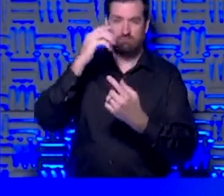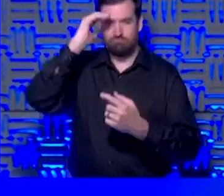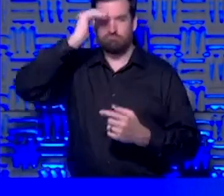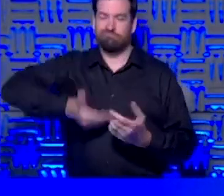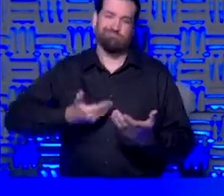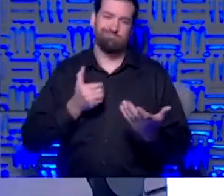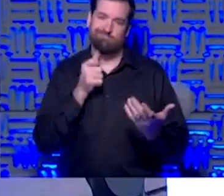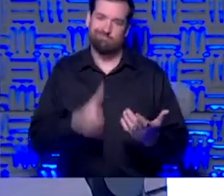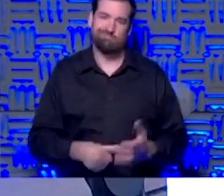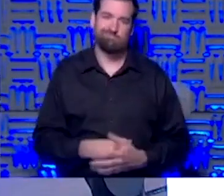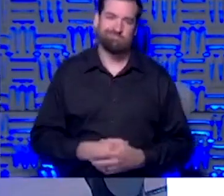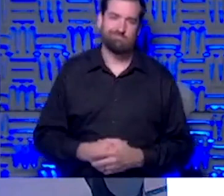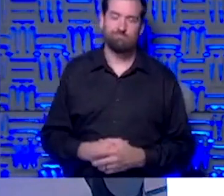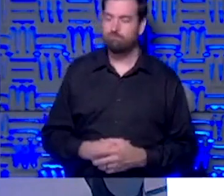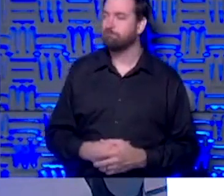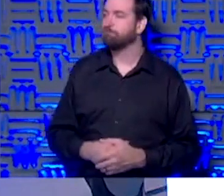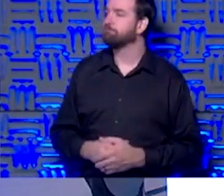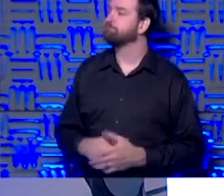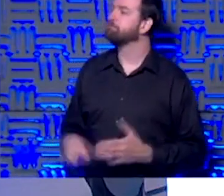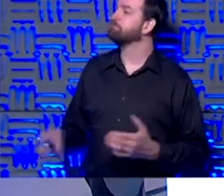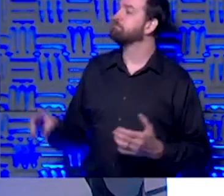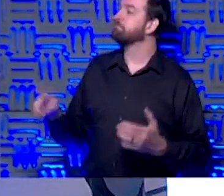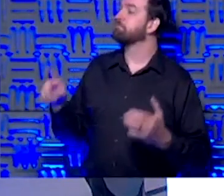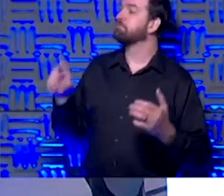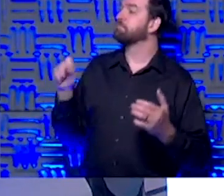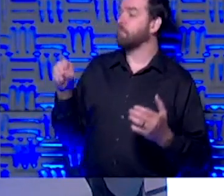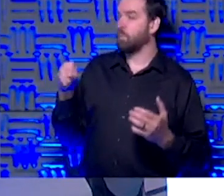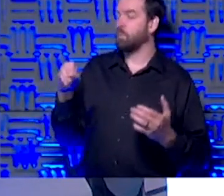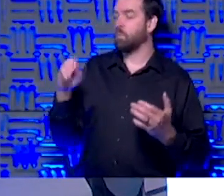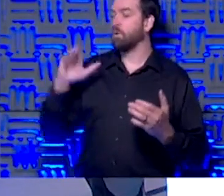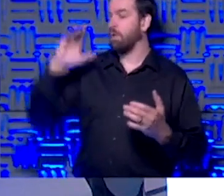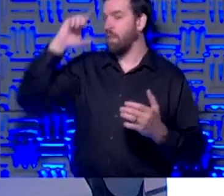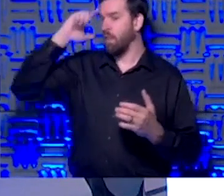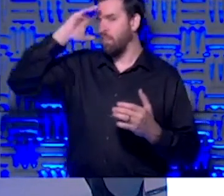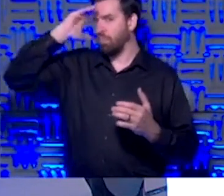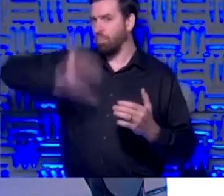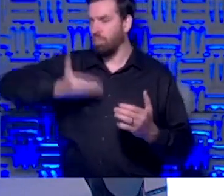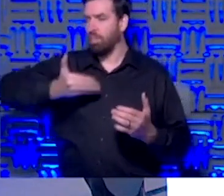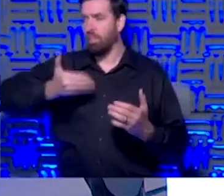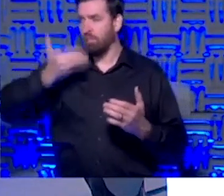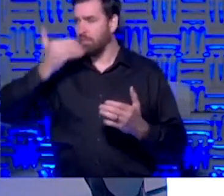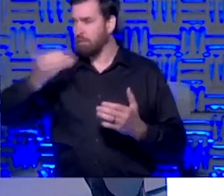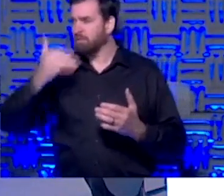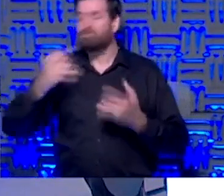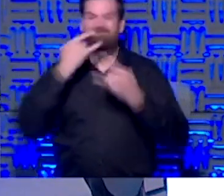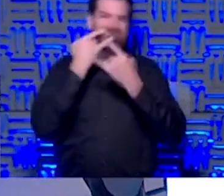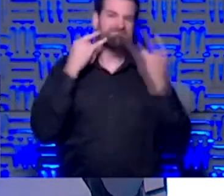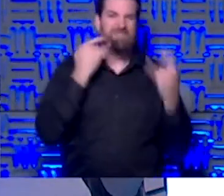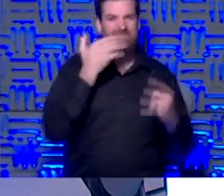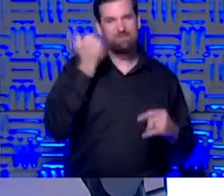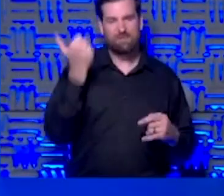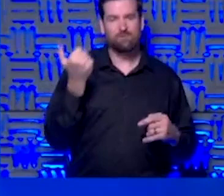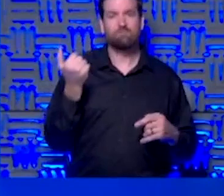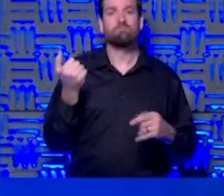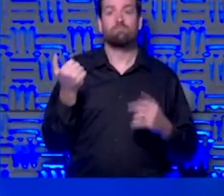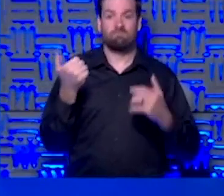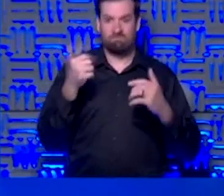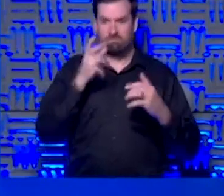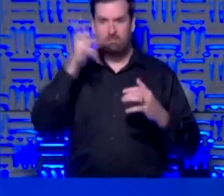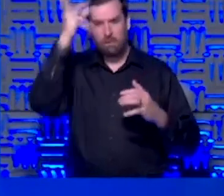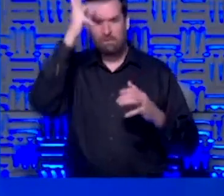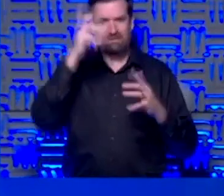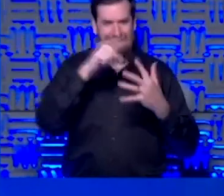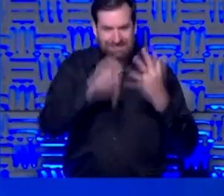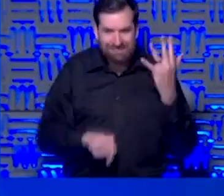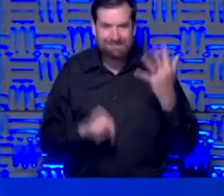masks. Yeah, and I think that, so face masks are certainly better. Trying to do all the cool things parents can do around those